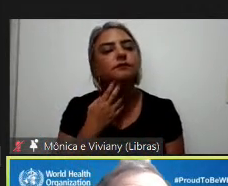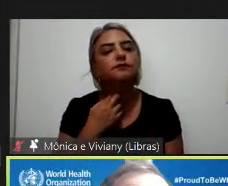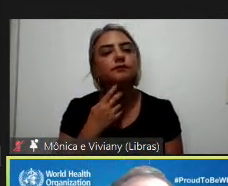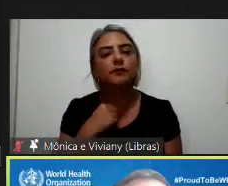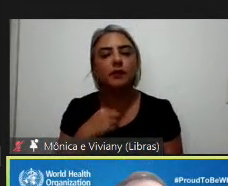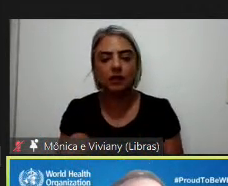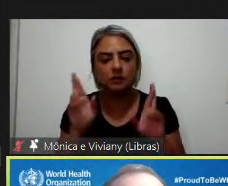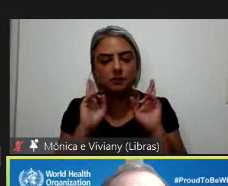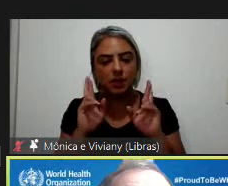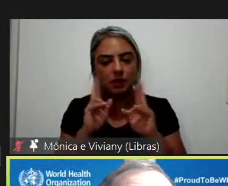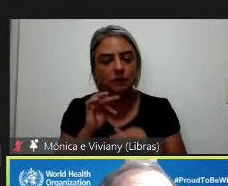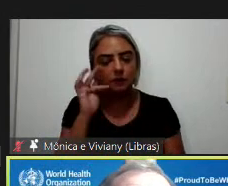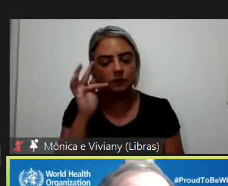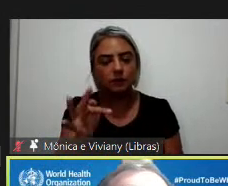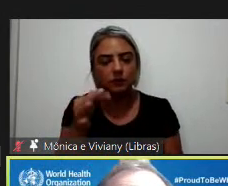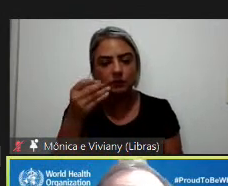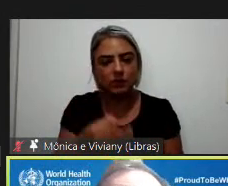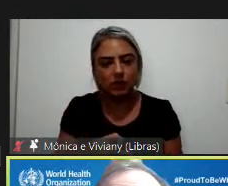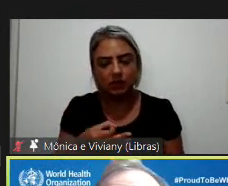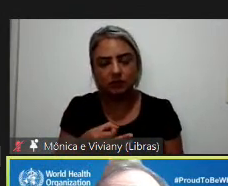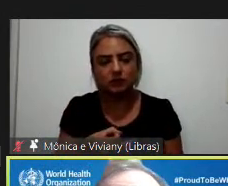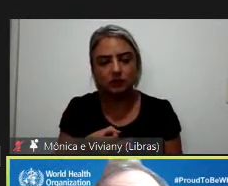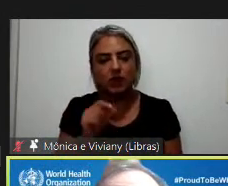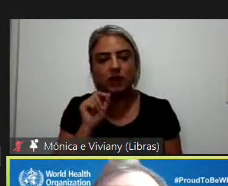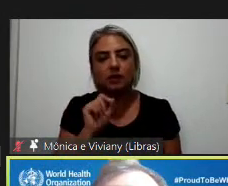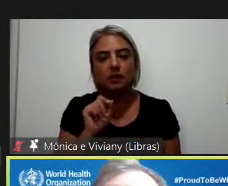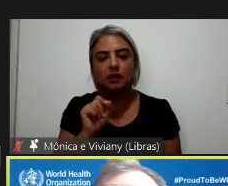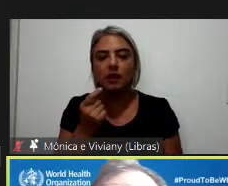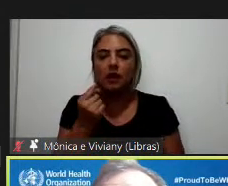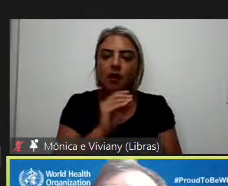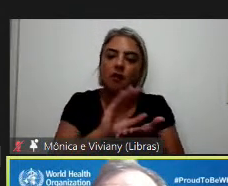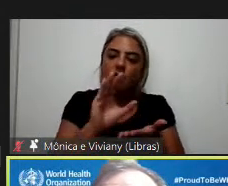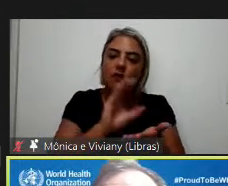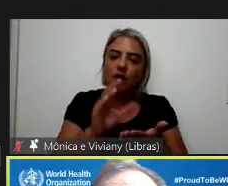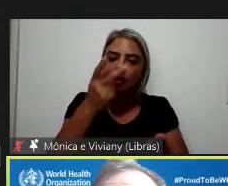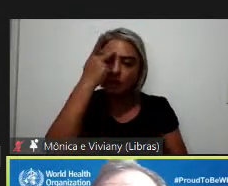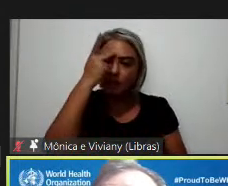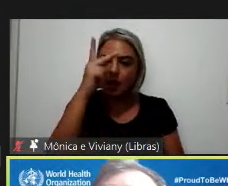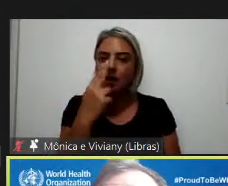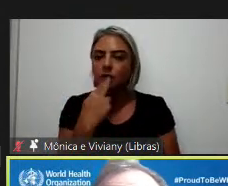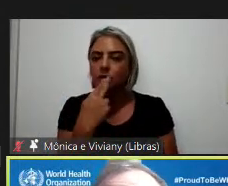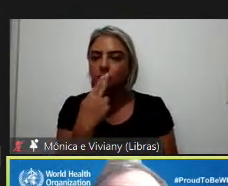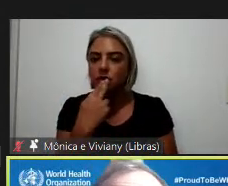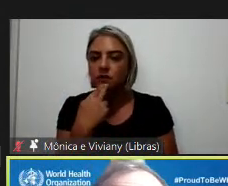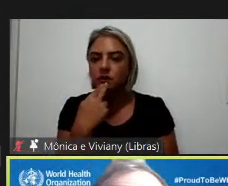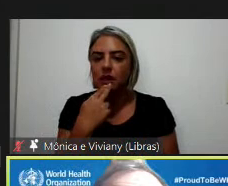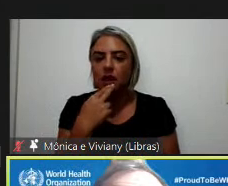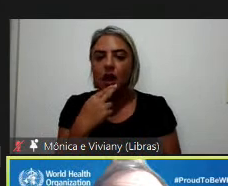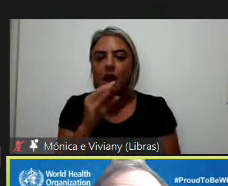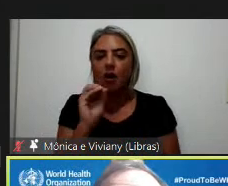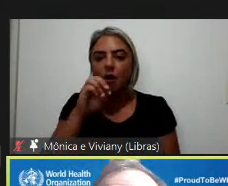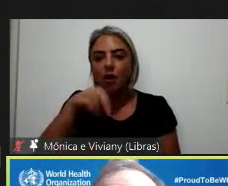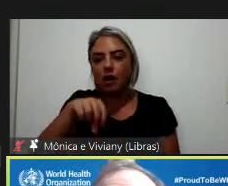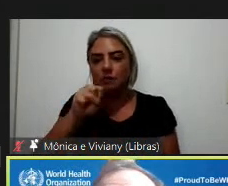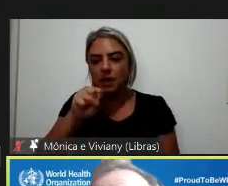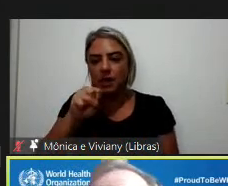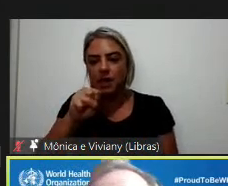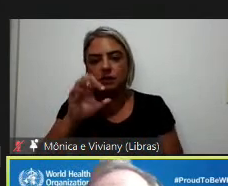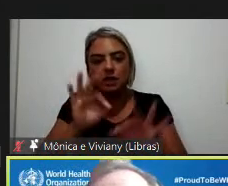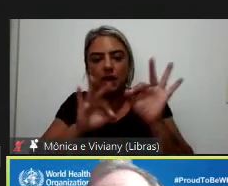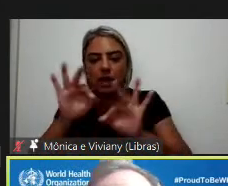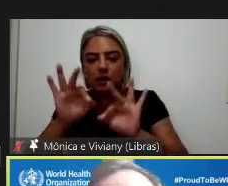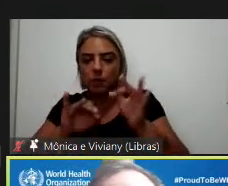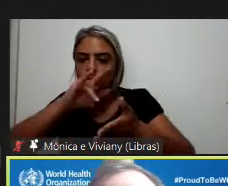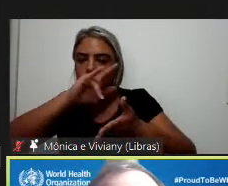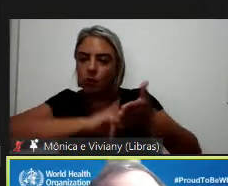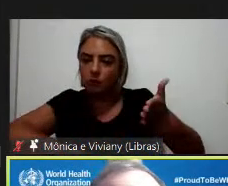is around nutrition financing. WHO and World Bank have collaborated on, first of all,